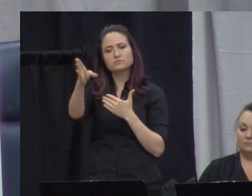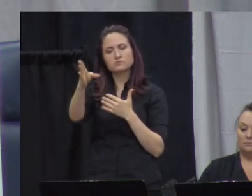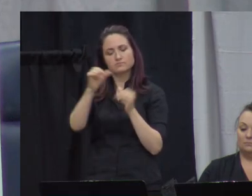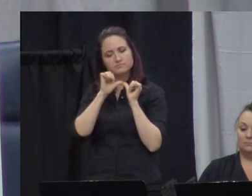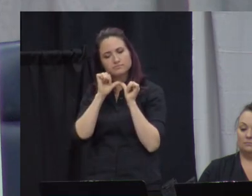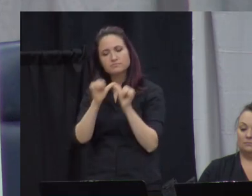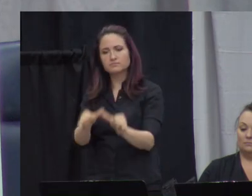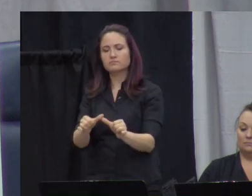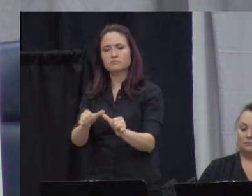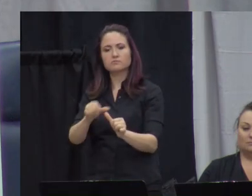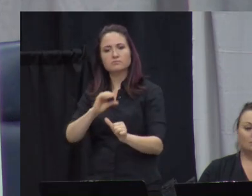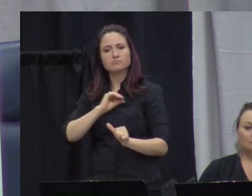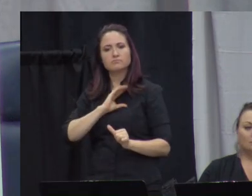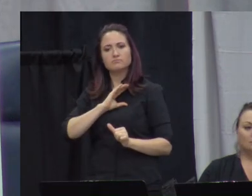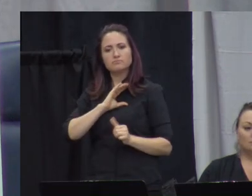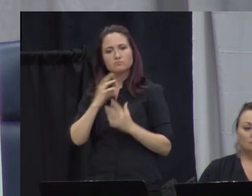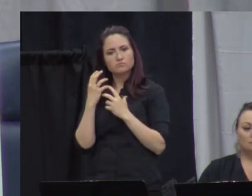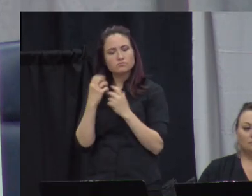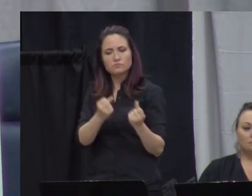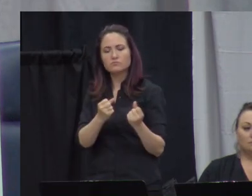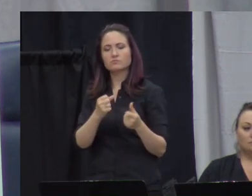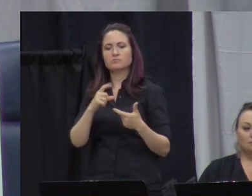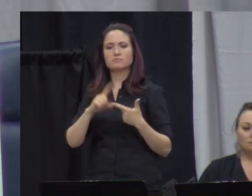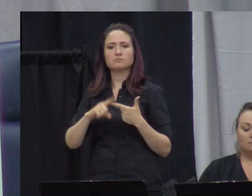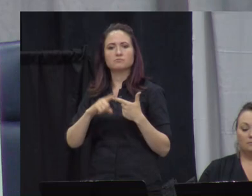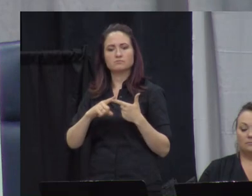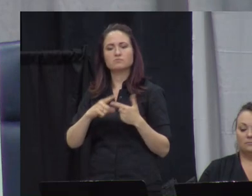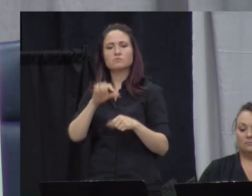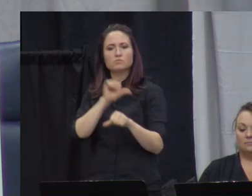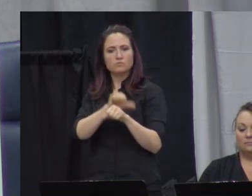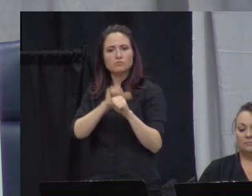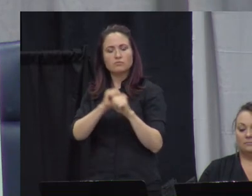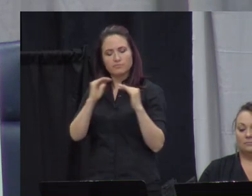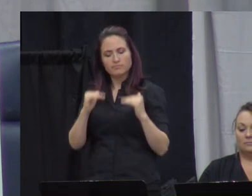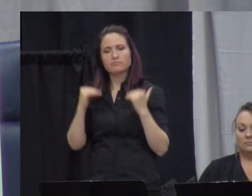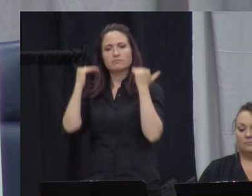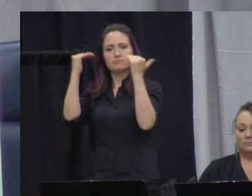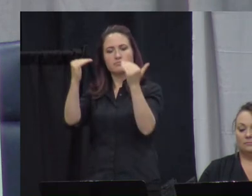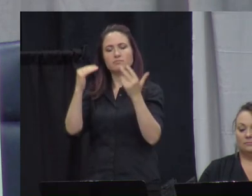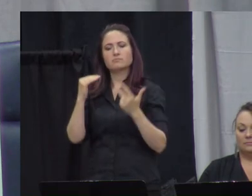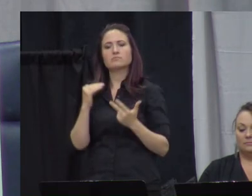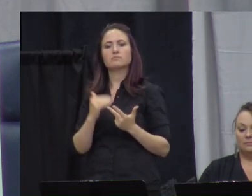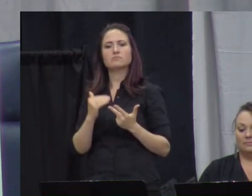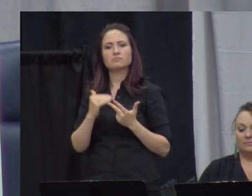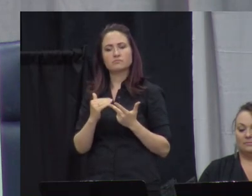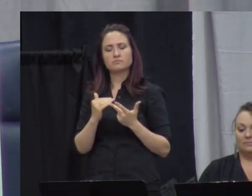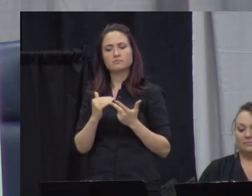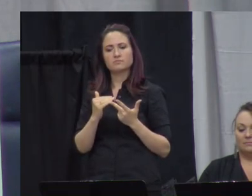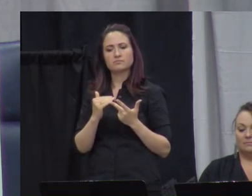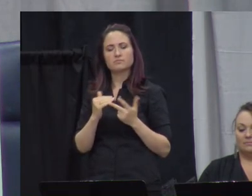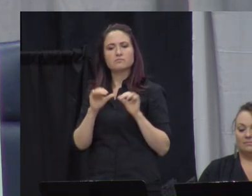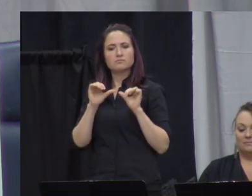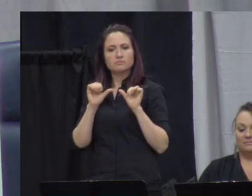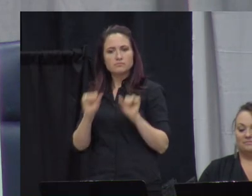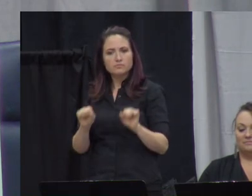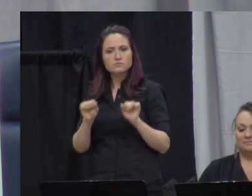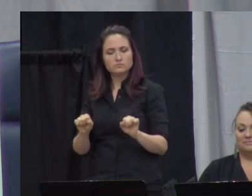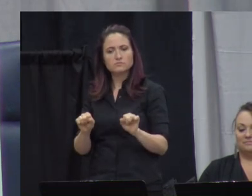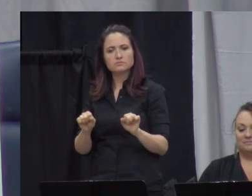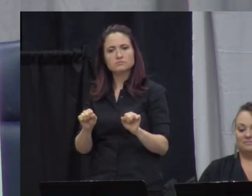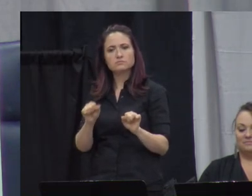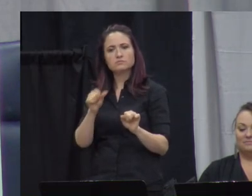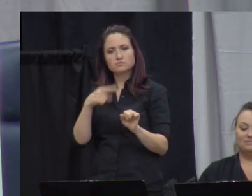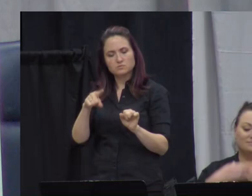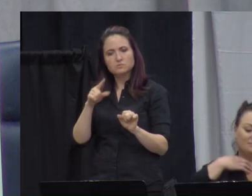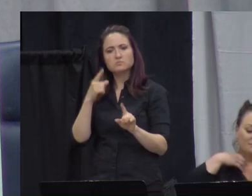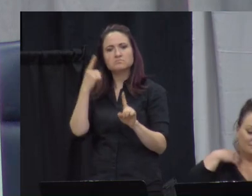courage, heightened work ethic, and the fulfillment of the immense potential that lies